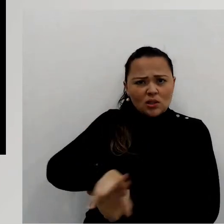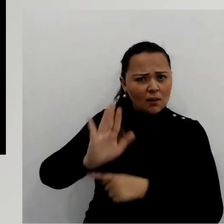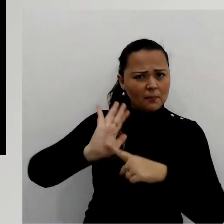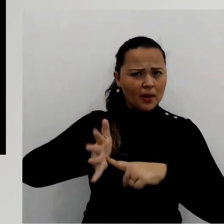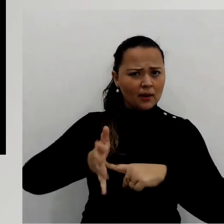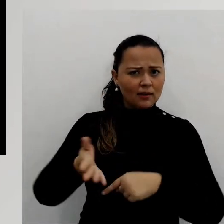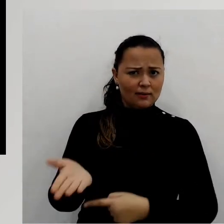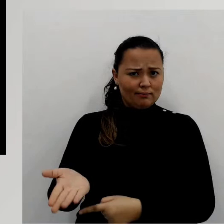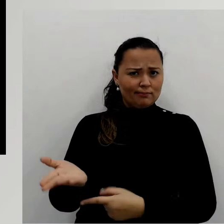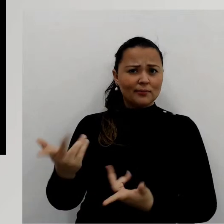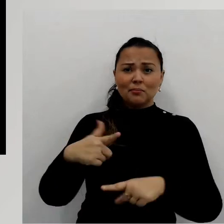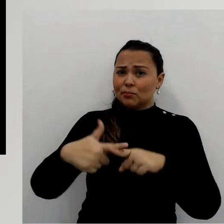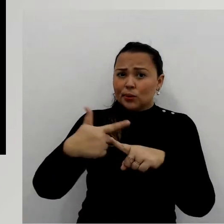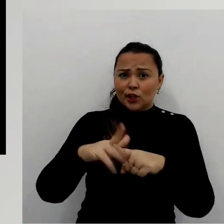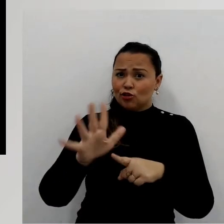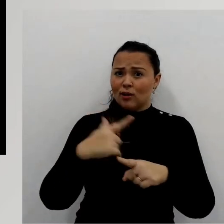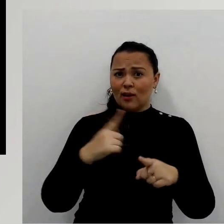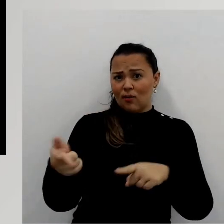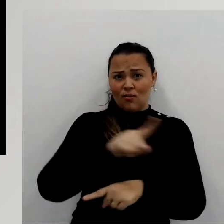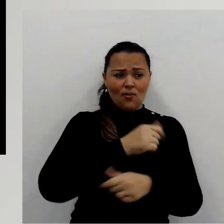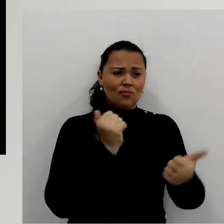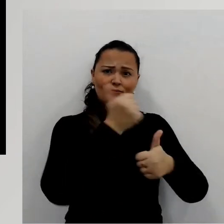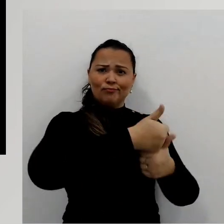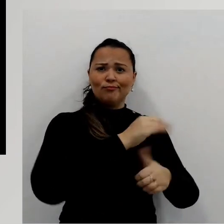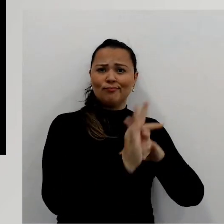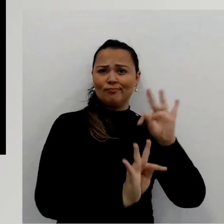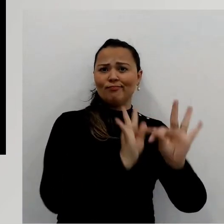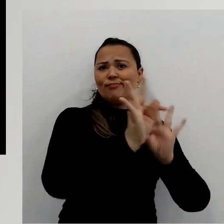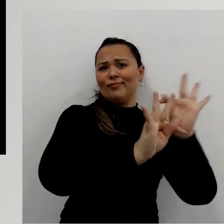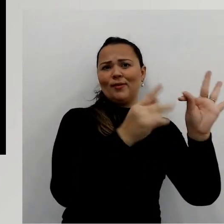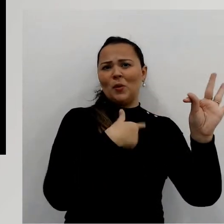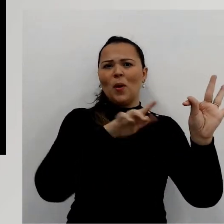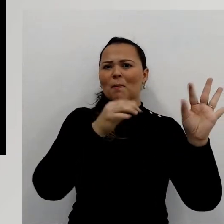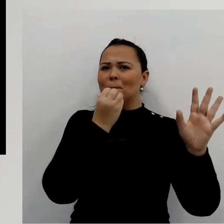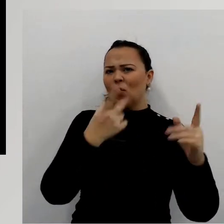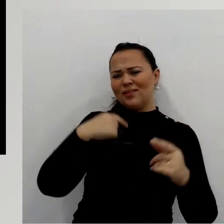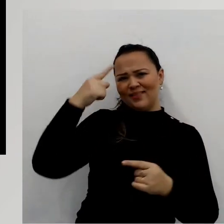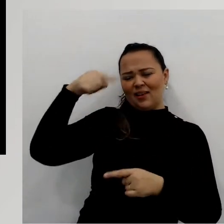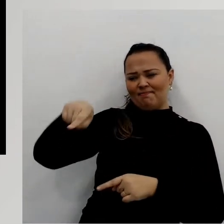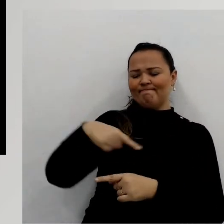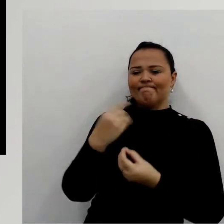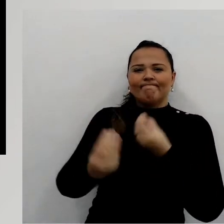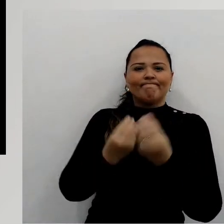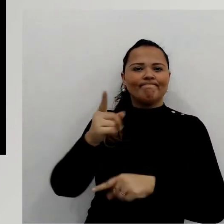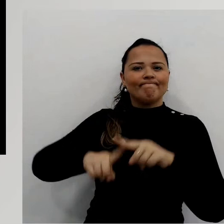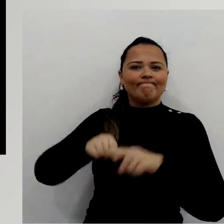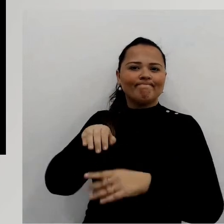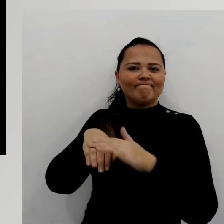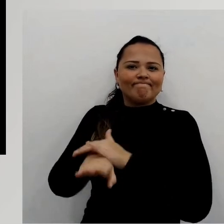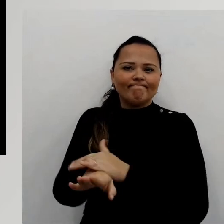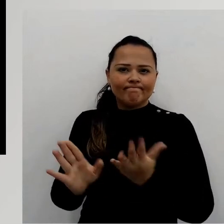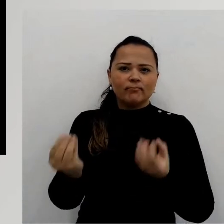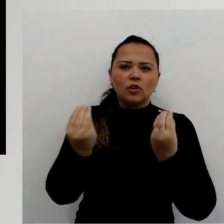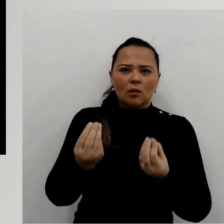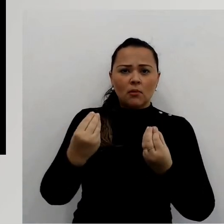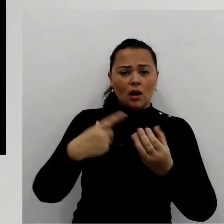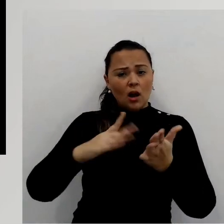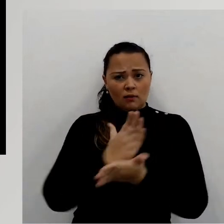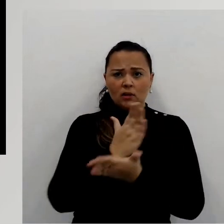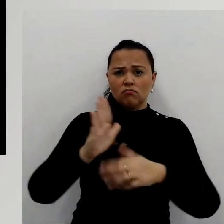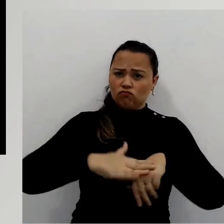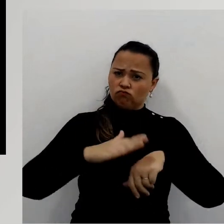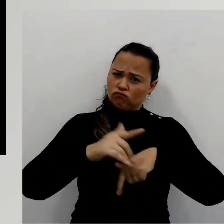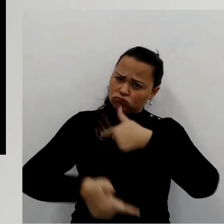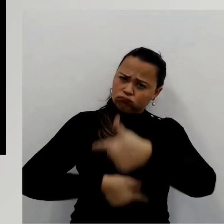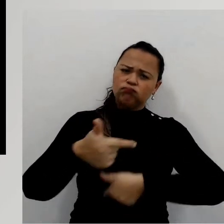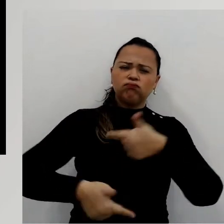be an easy task. Most of the skill sets of the industry are now shrink-wrapped, as I like to say. They are software, they are programs, they are